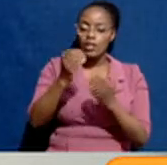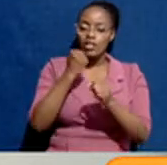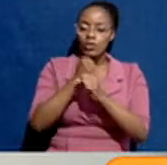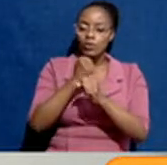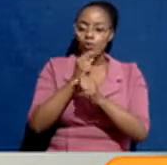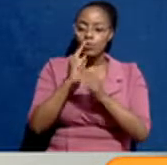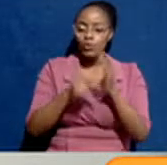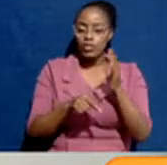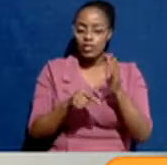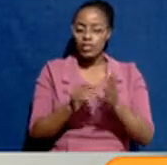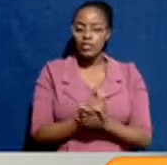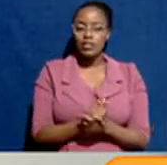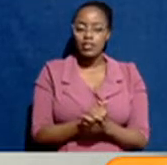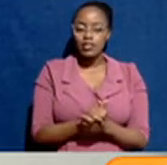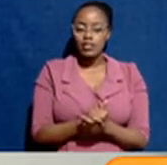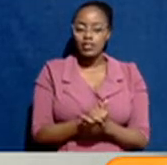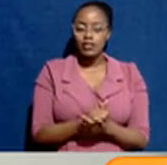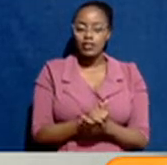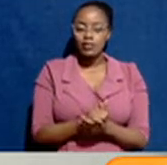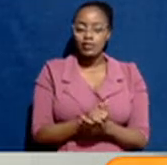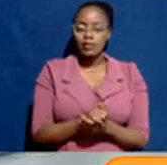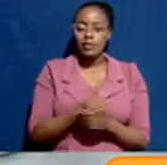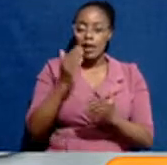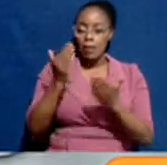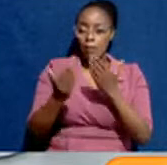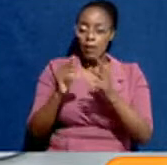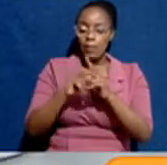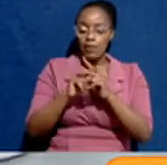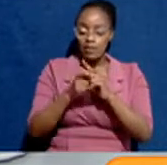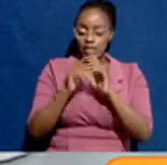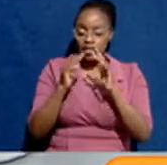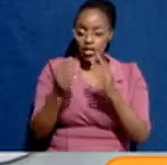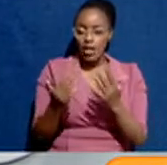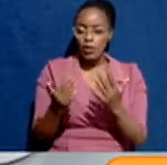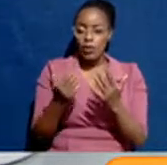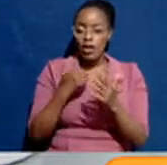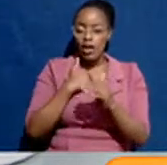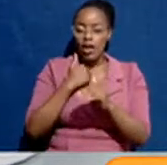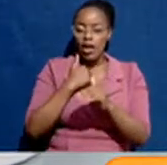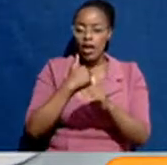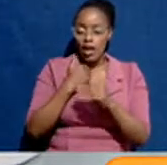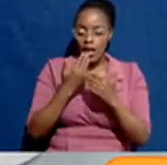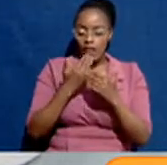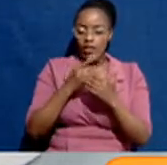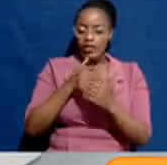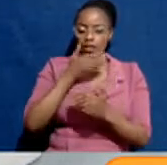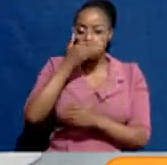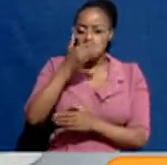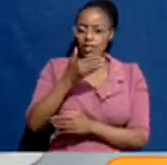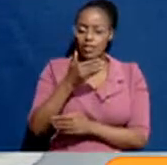differently? Well, maybe let me start by echoing the sentiments of my